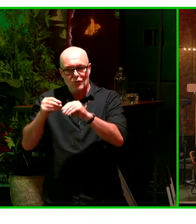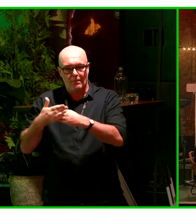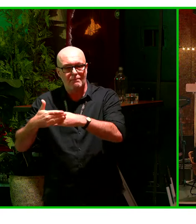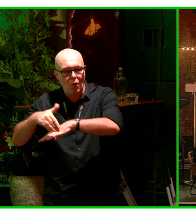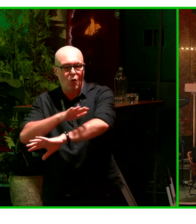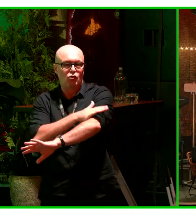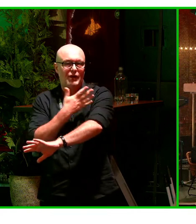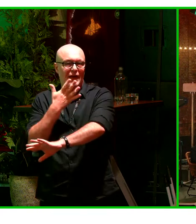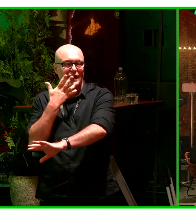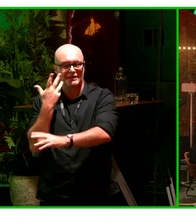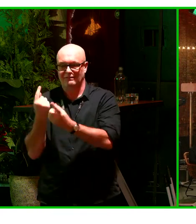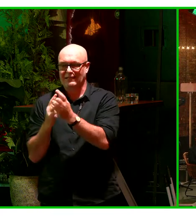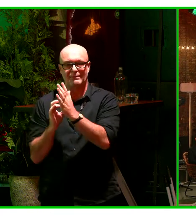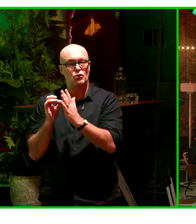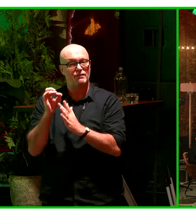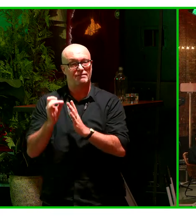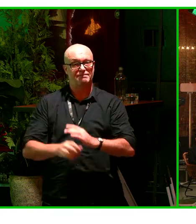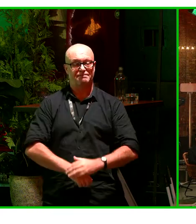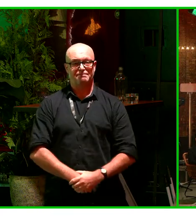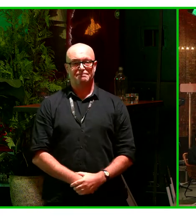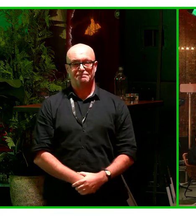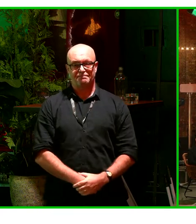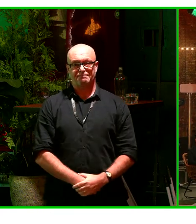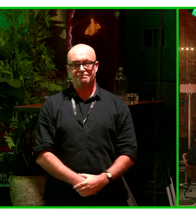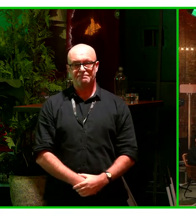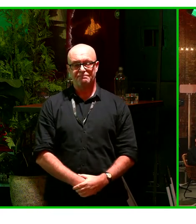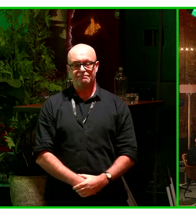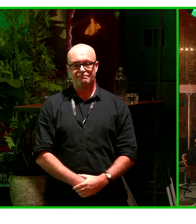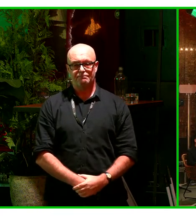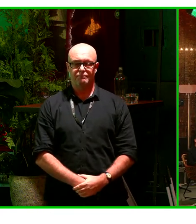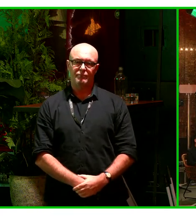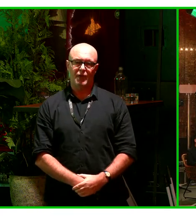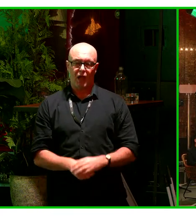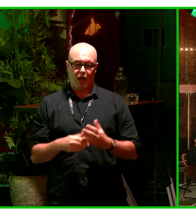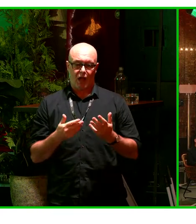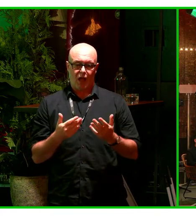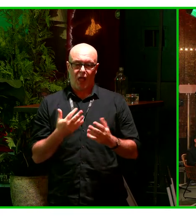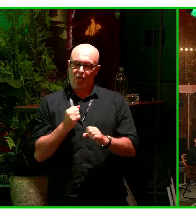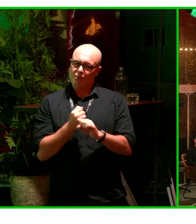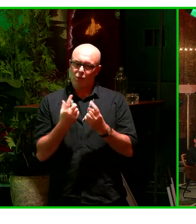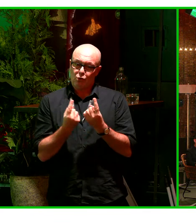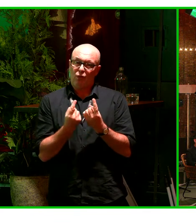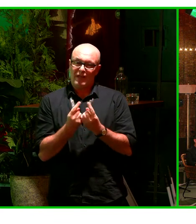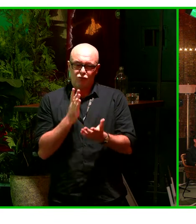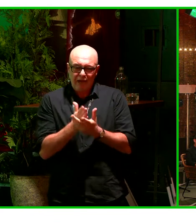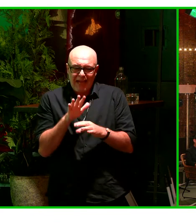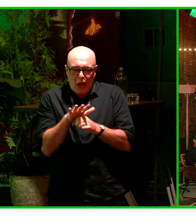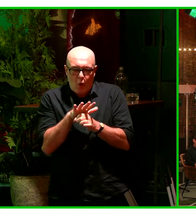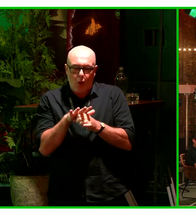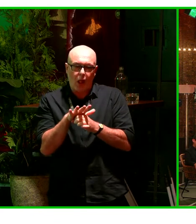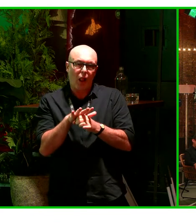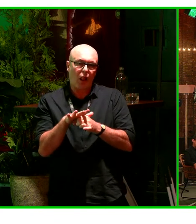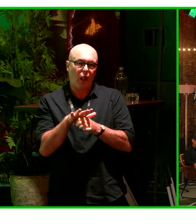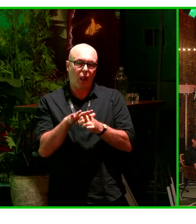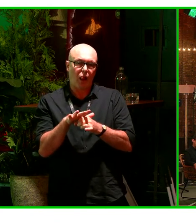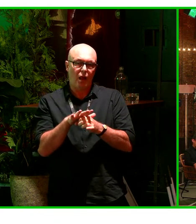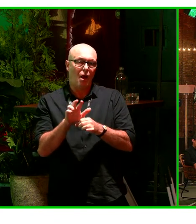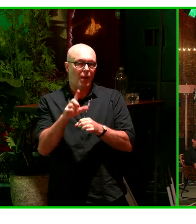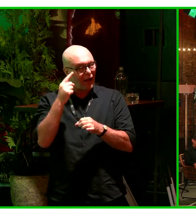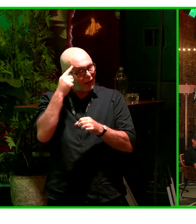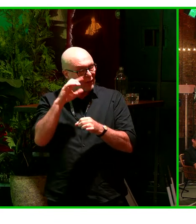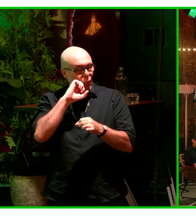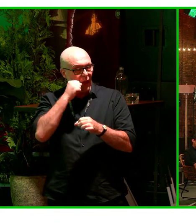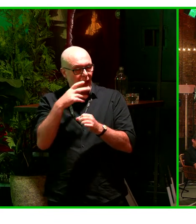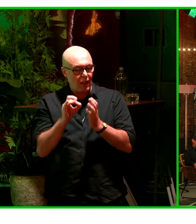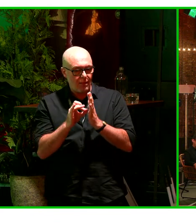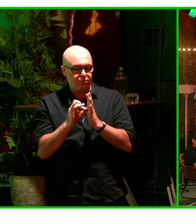get green hydrogen. And we're doing things very, very locally that I think will